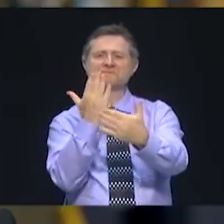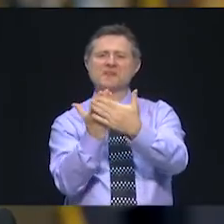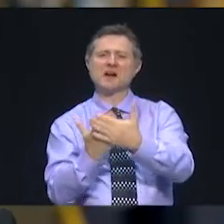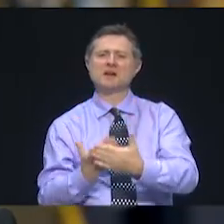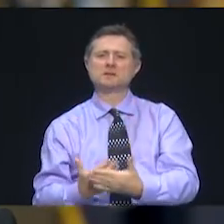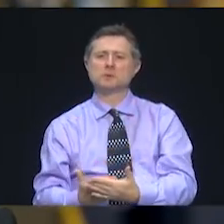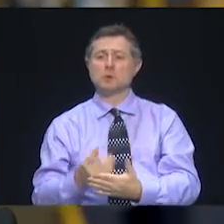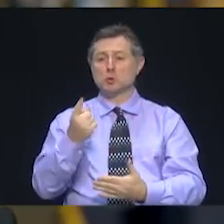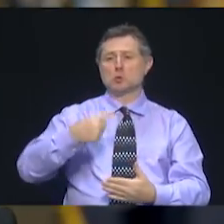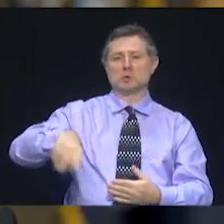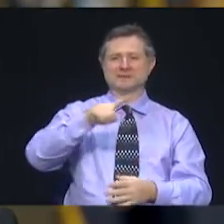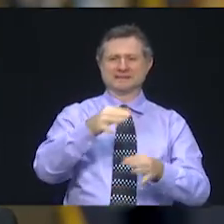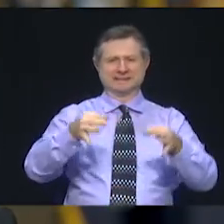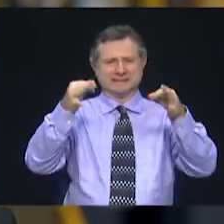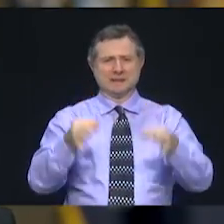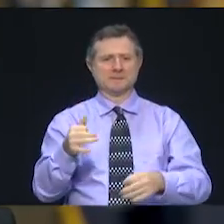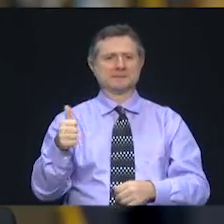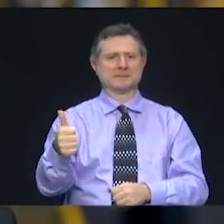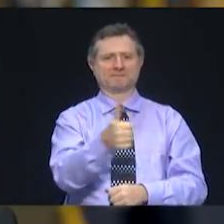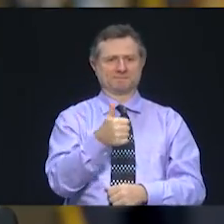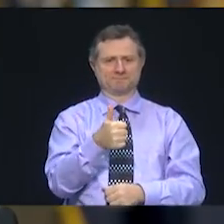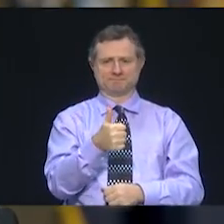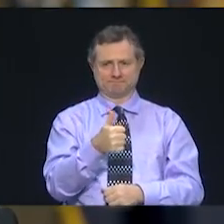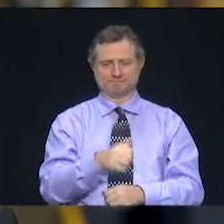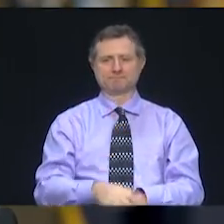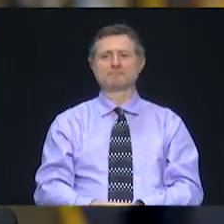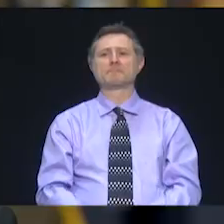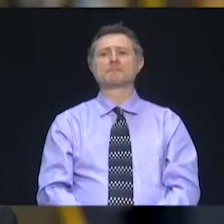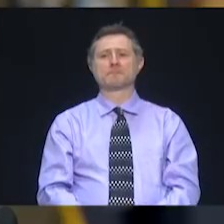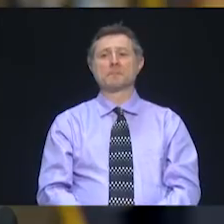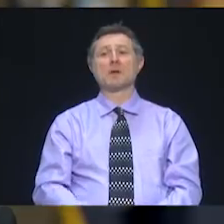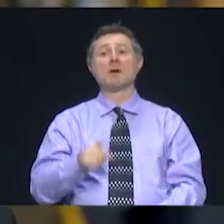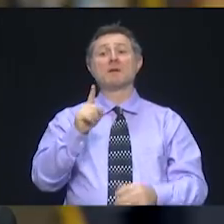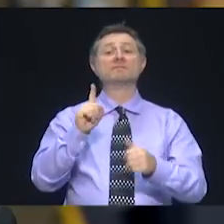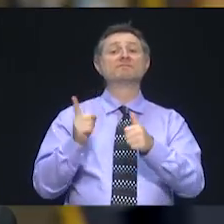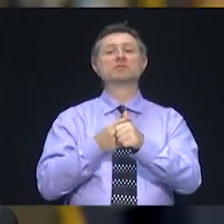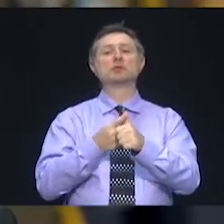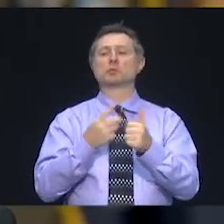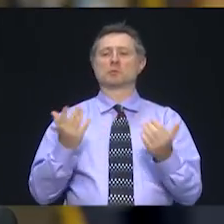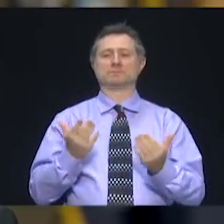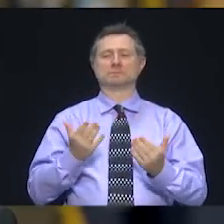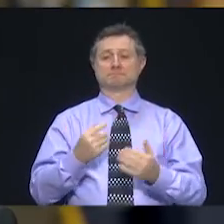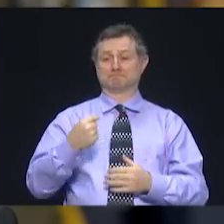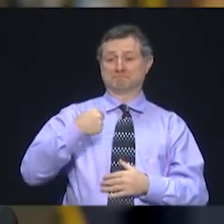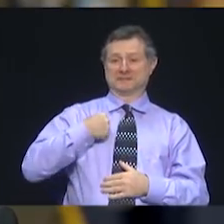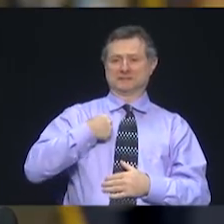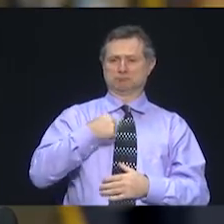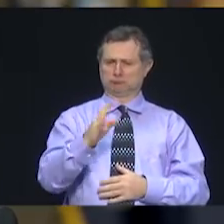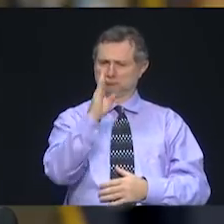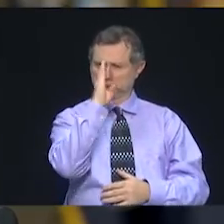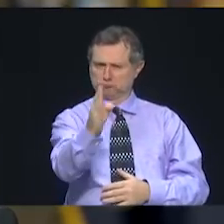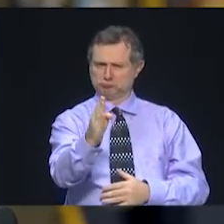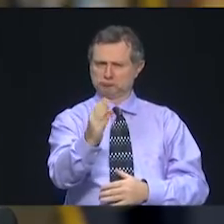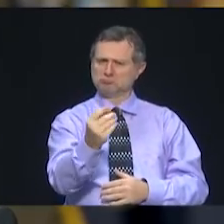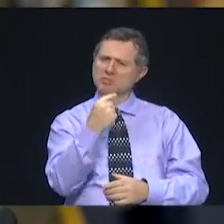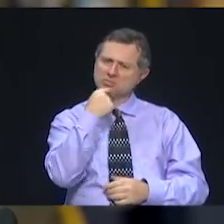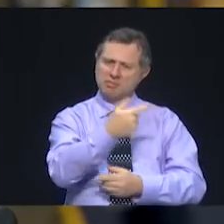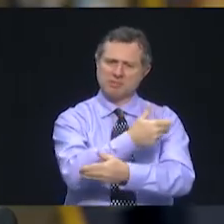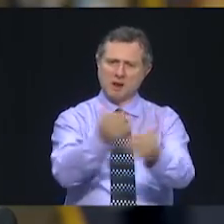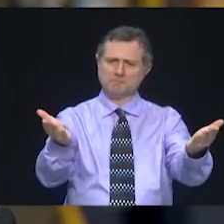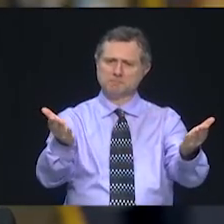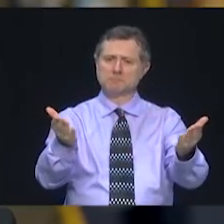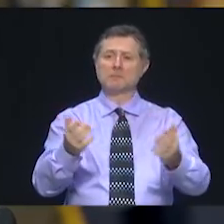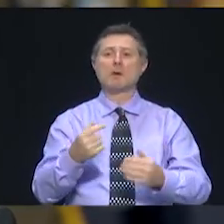yourself. First, I want you to know directly from me that I never